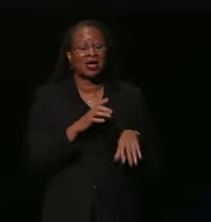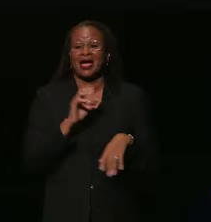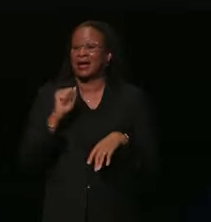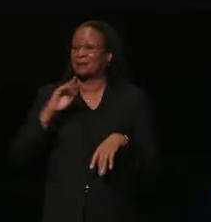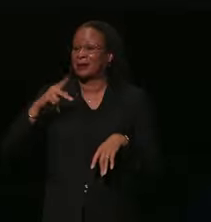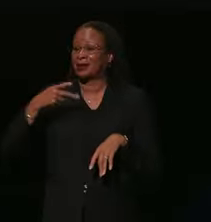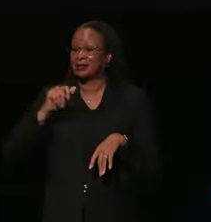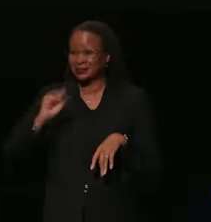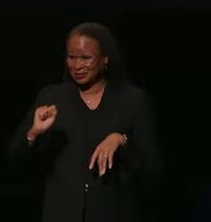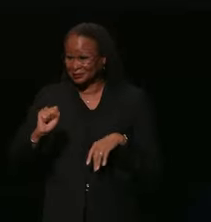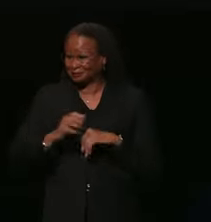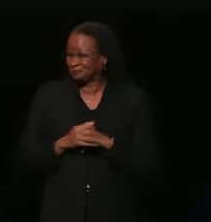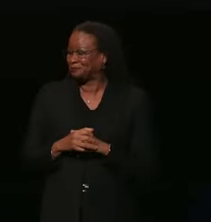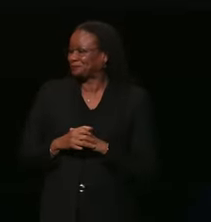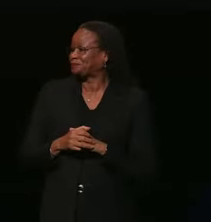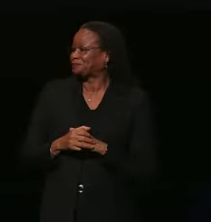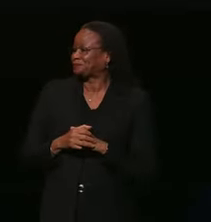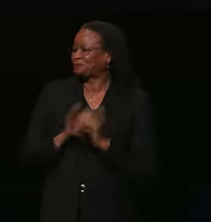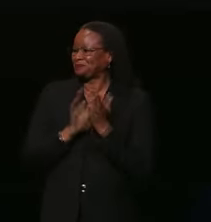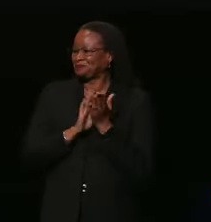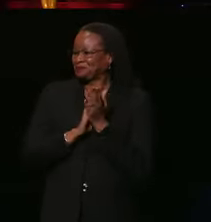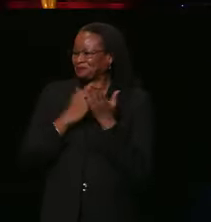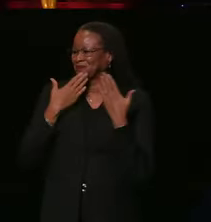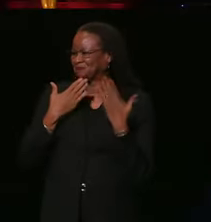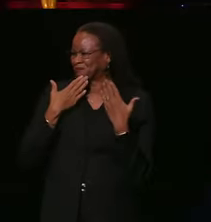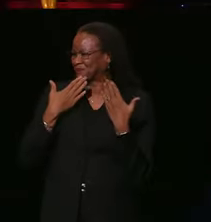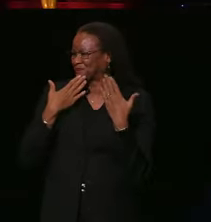Pictures, Arts and Sciences. Thank you.